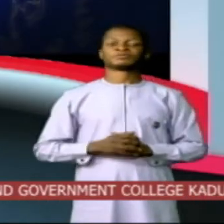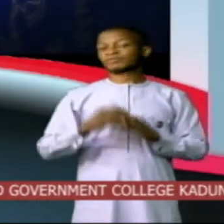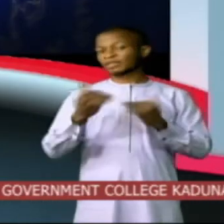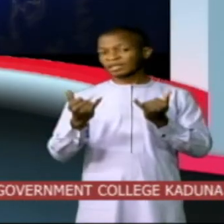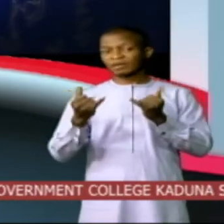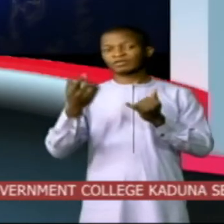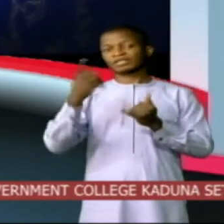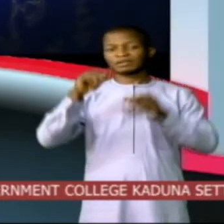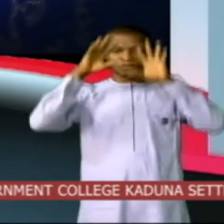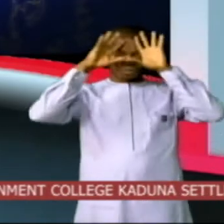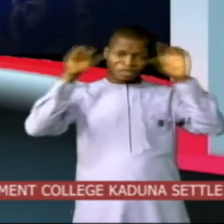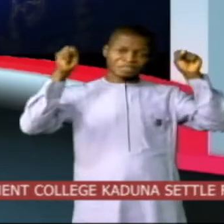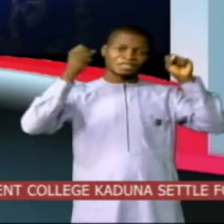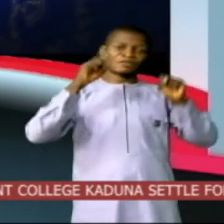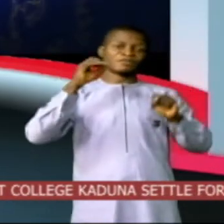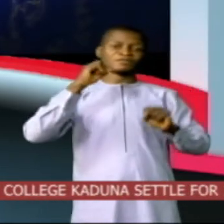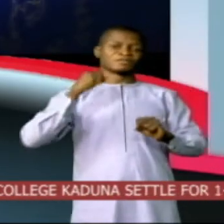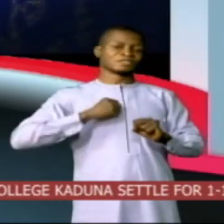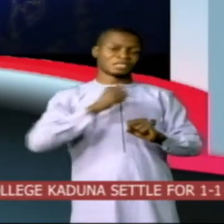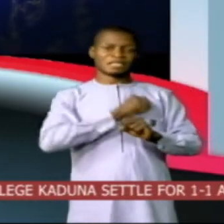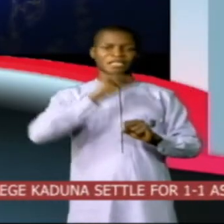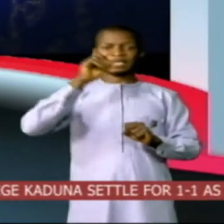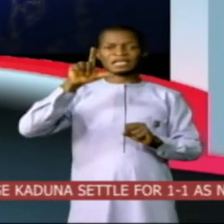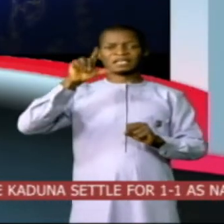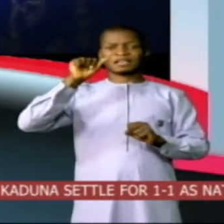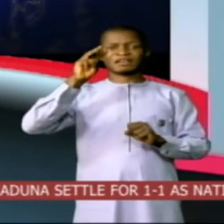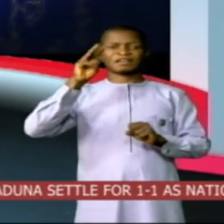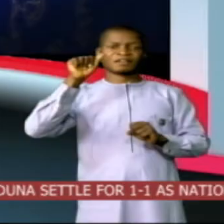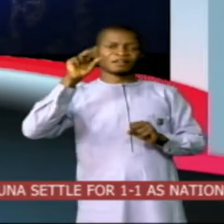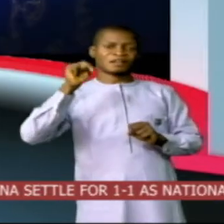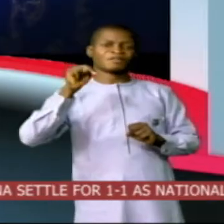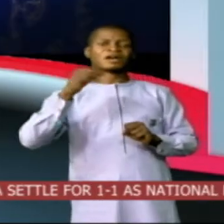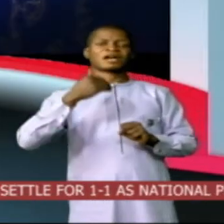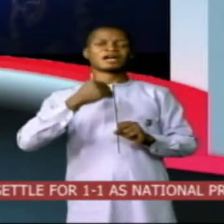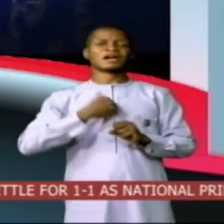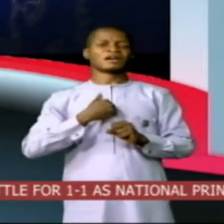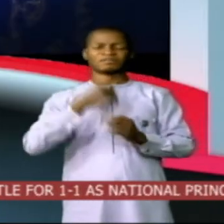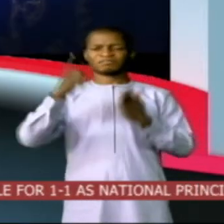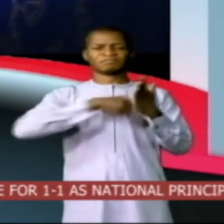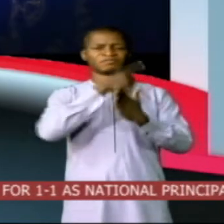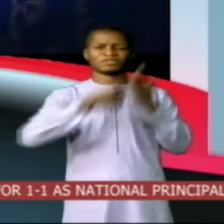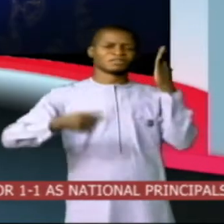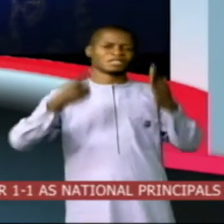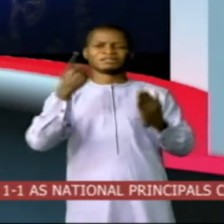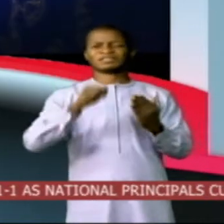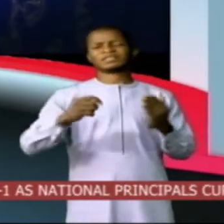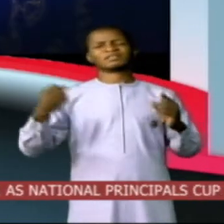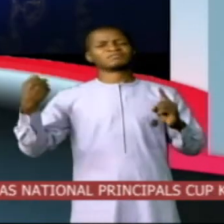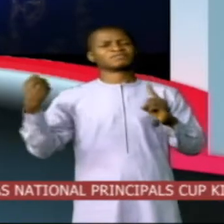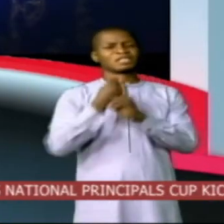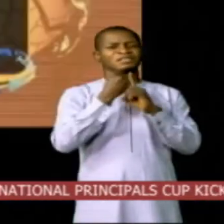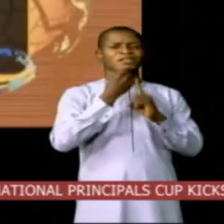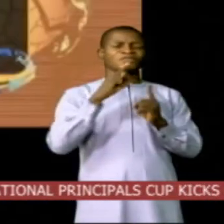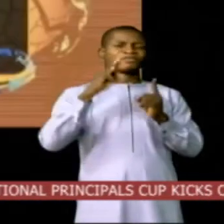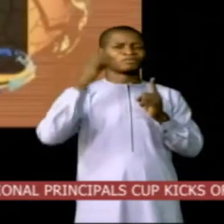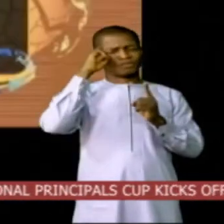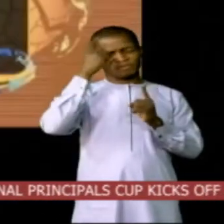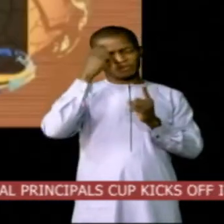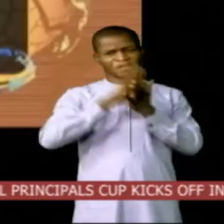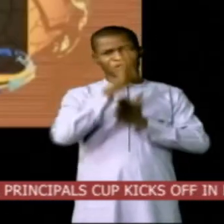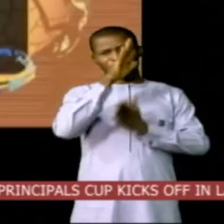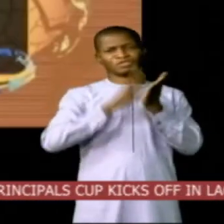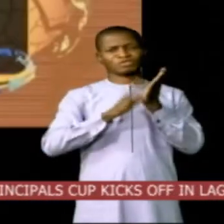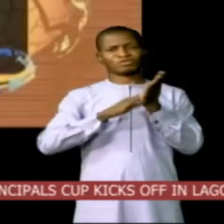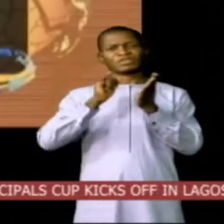the president of the Senate, Ahmed Lawan, has condemned the attack on government secondary school Jangebe in Zamfara State, where hundreds